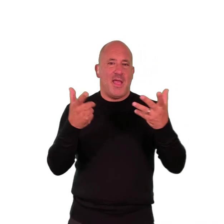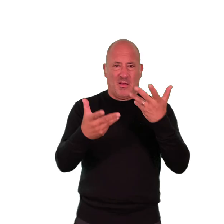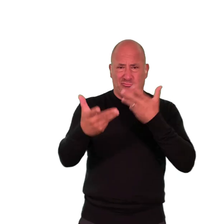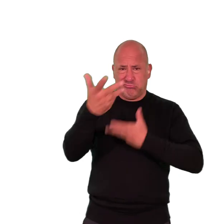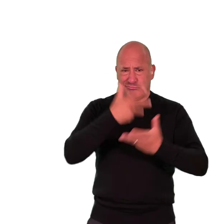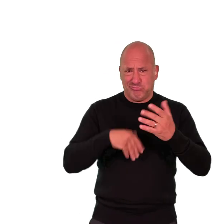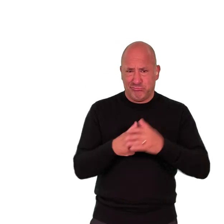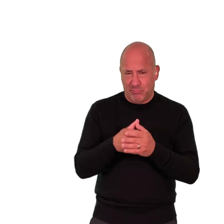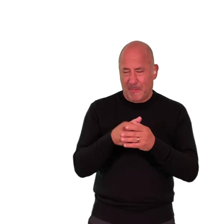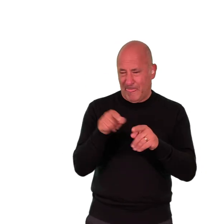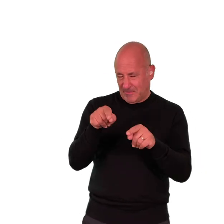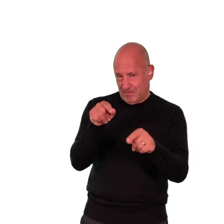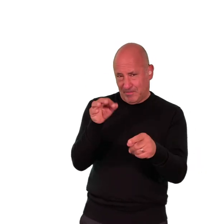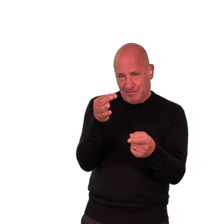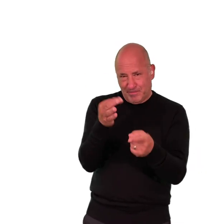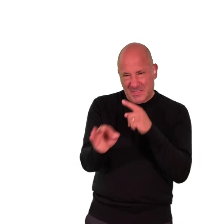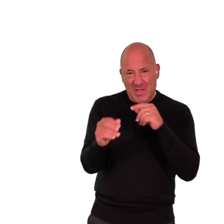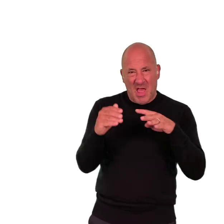needed.